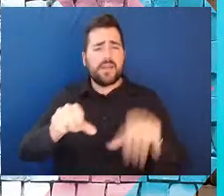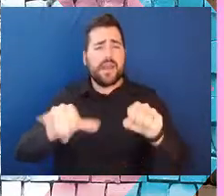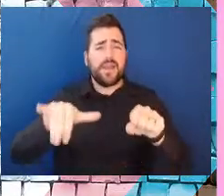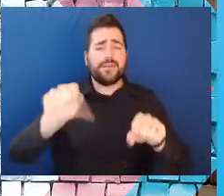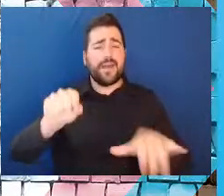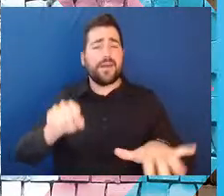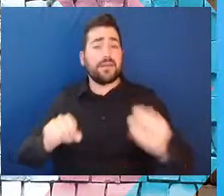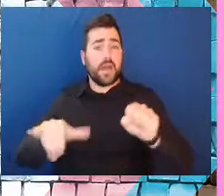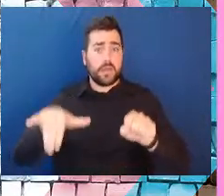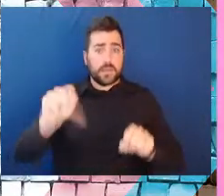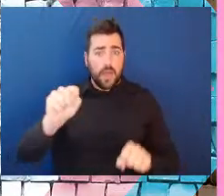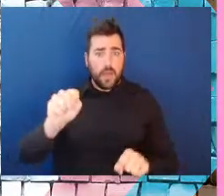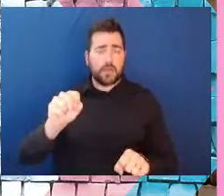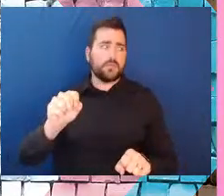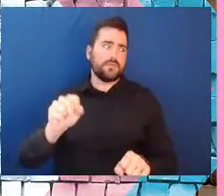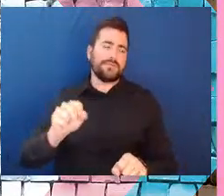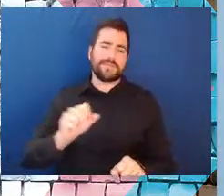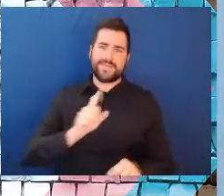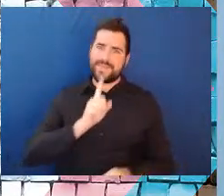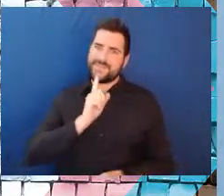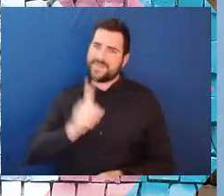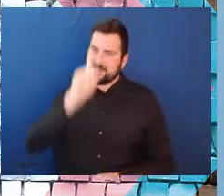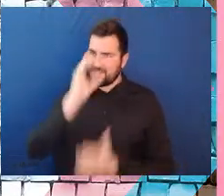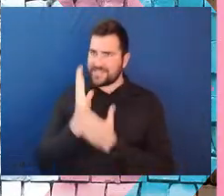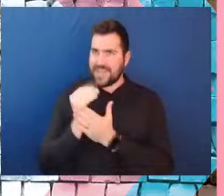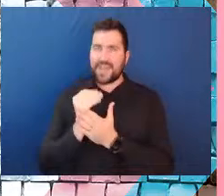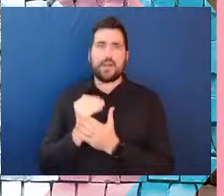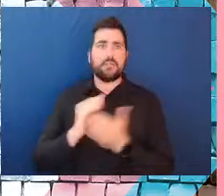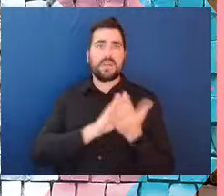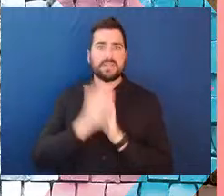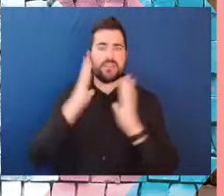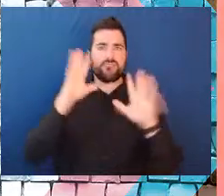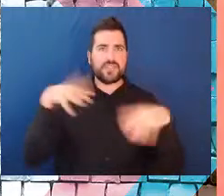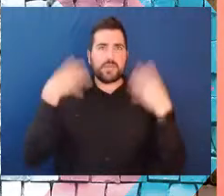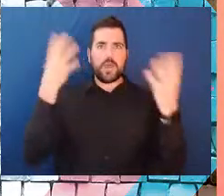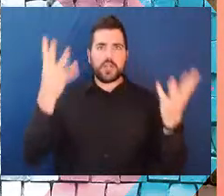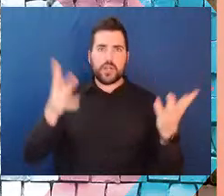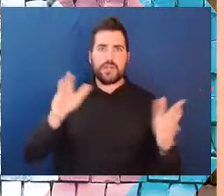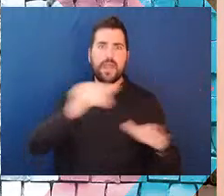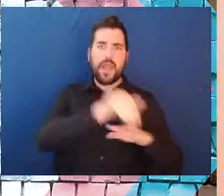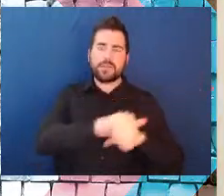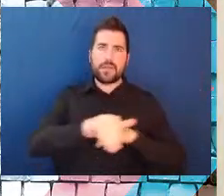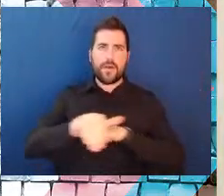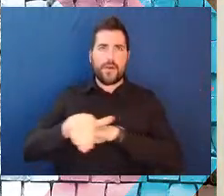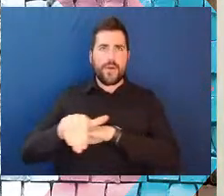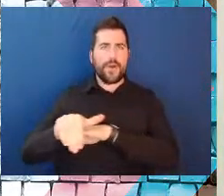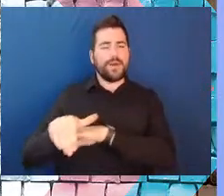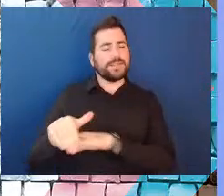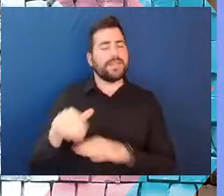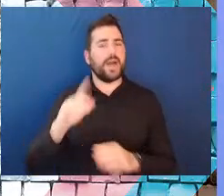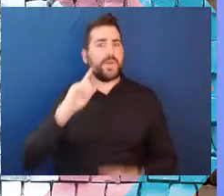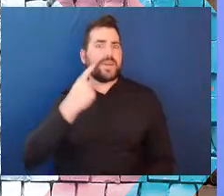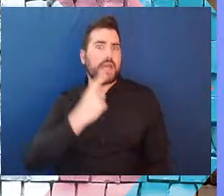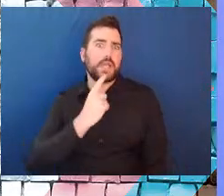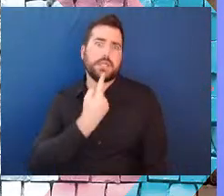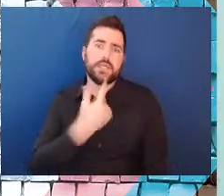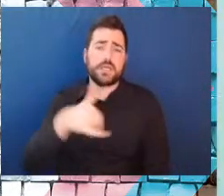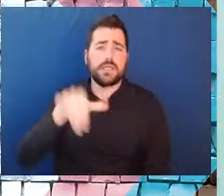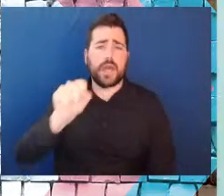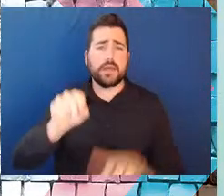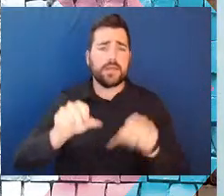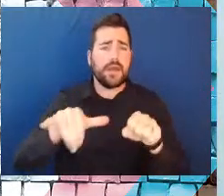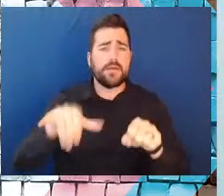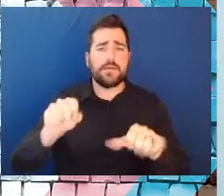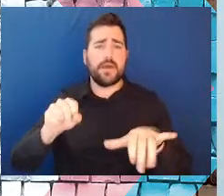yeah, yeah, yeah, yeah. I'm super psycho, looking crazy when I turn the lights low. Sour candy,